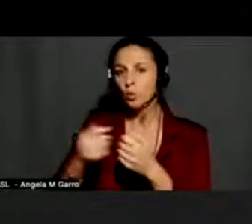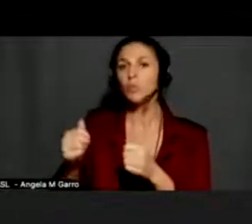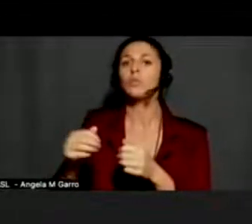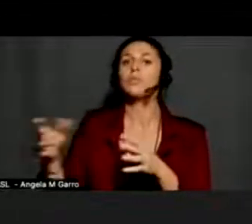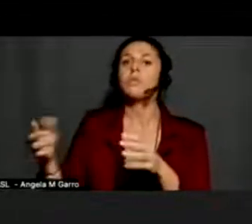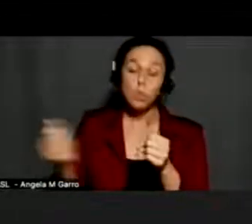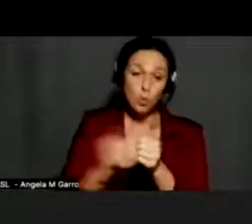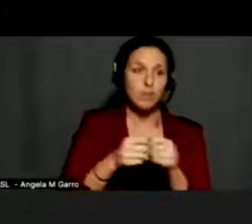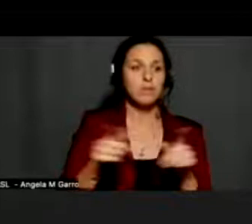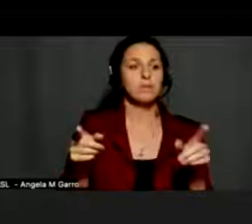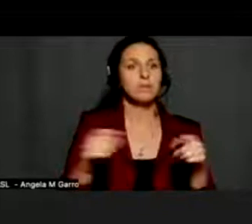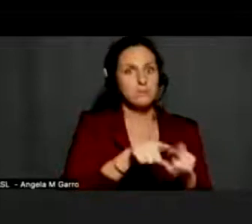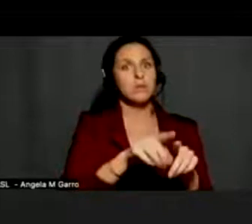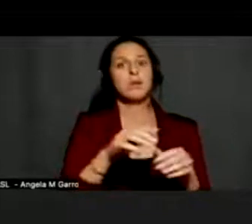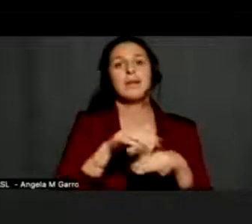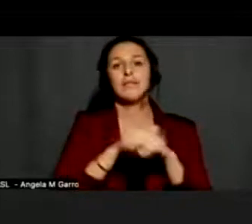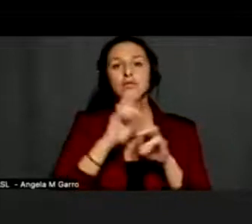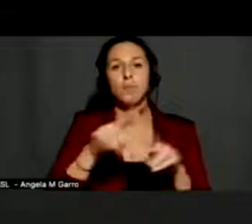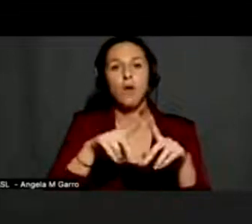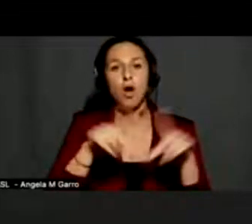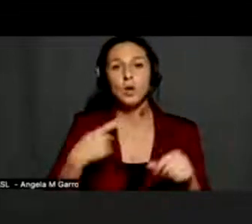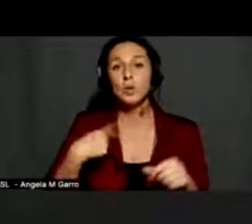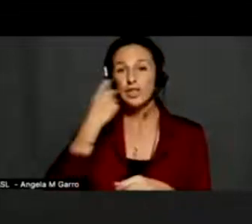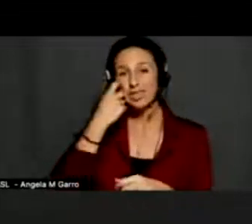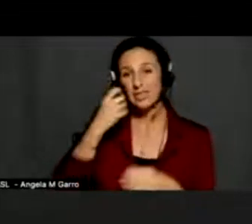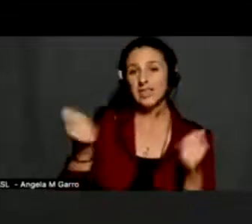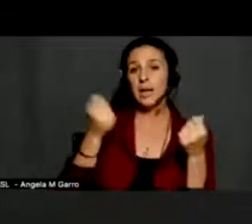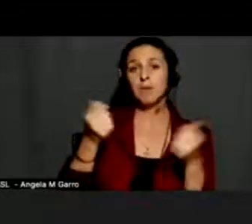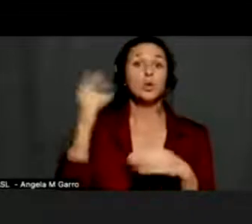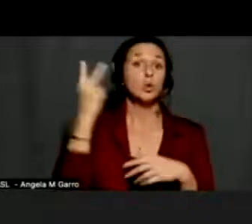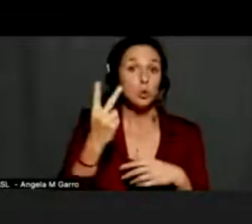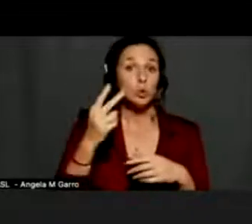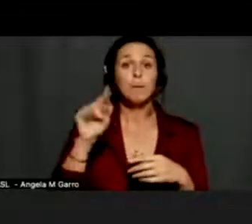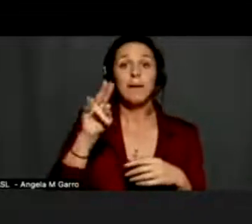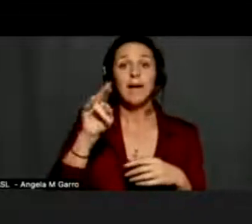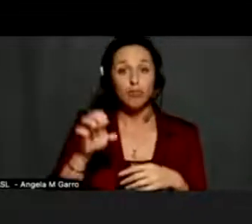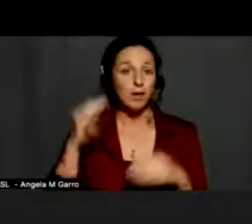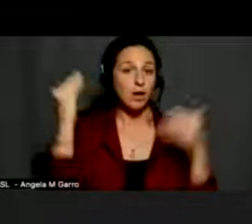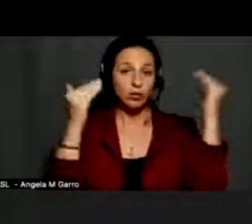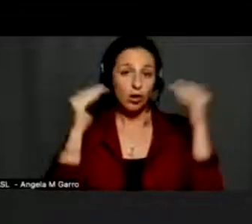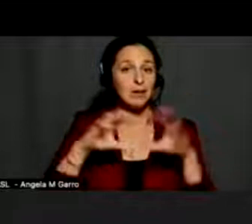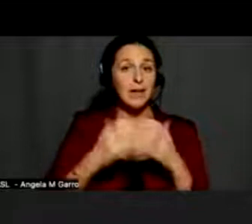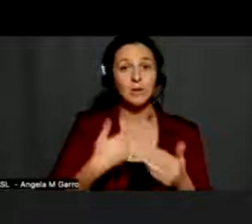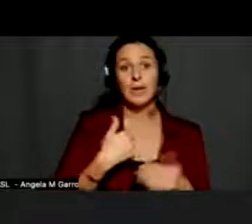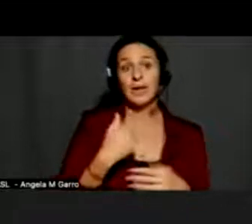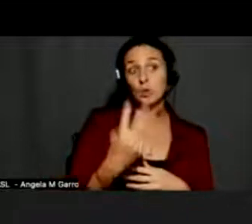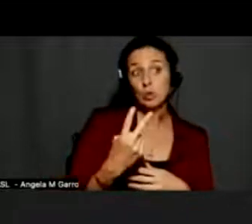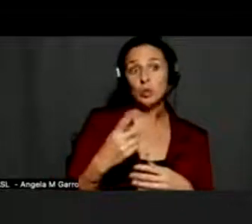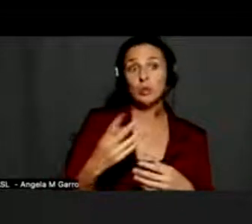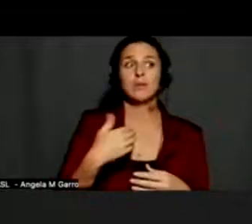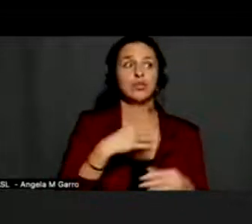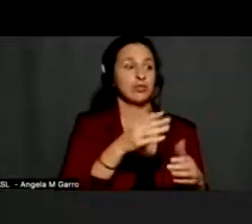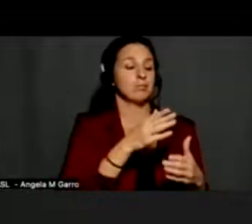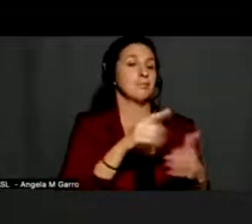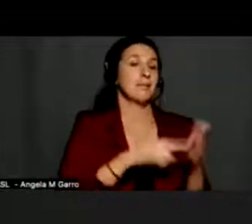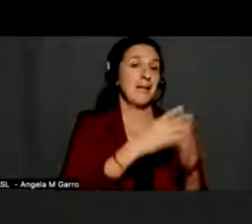card. We just celebrated 2 Mandarin adult classes. We had 20 adults that took beginning and intermediate, and then they actually got together